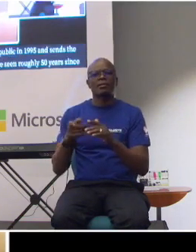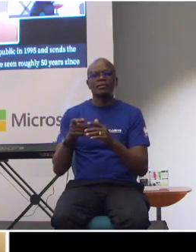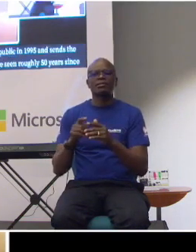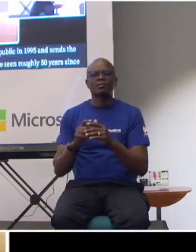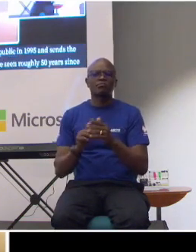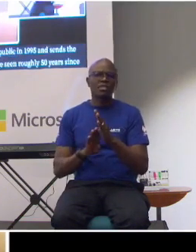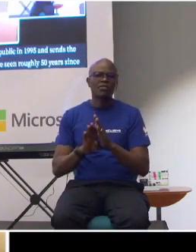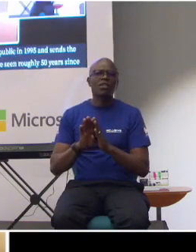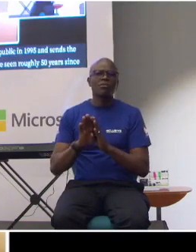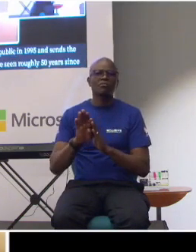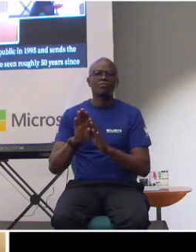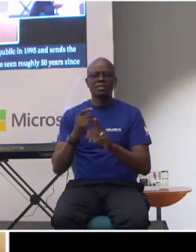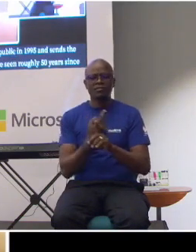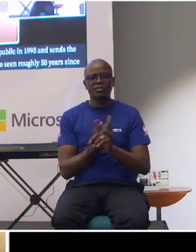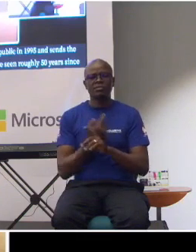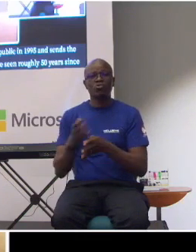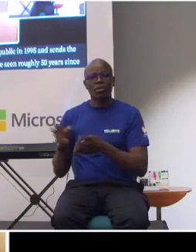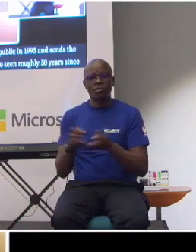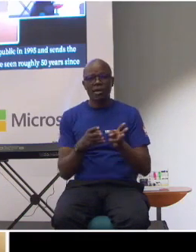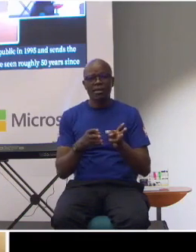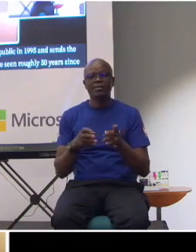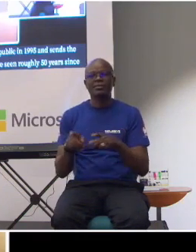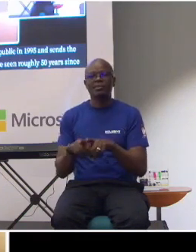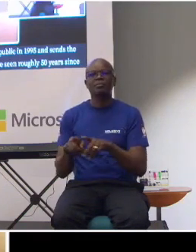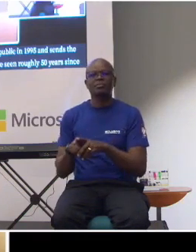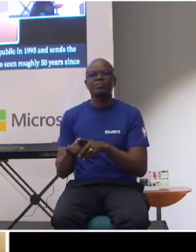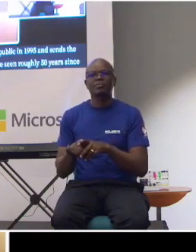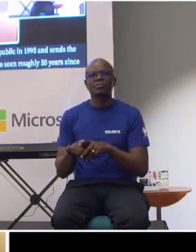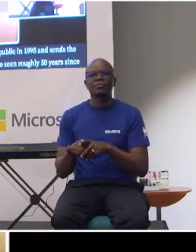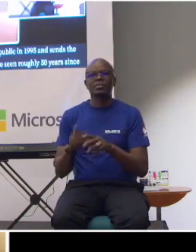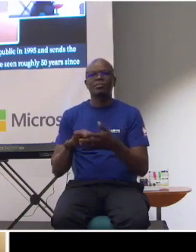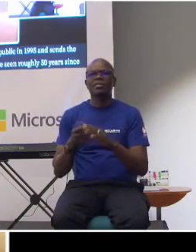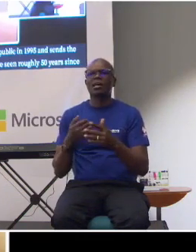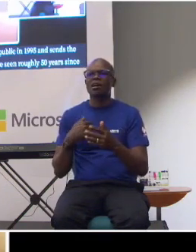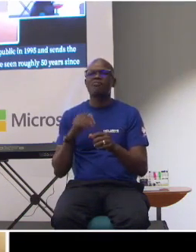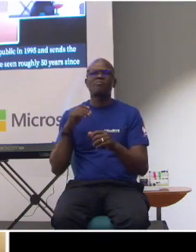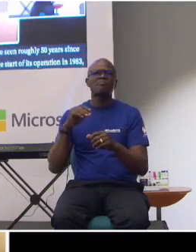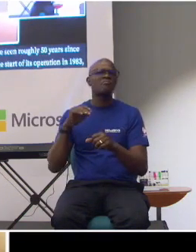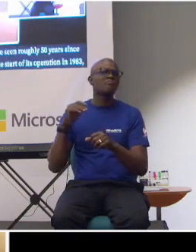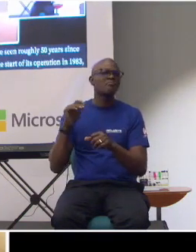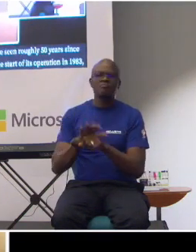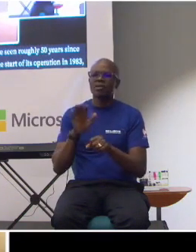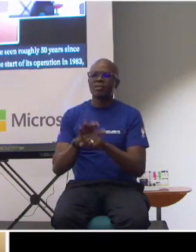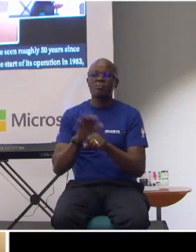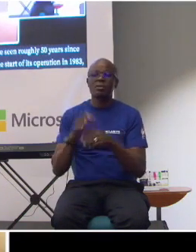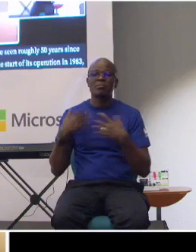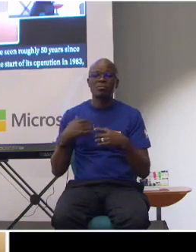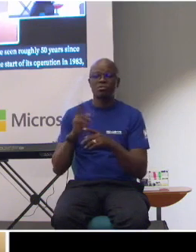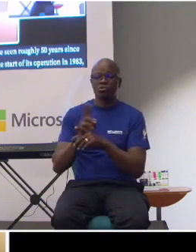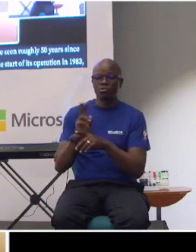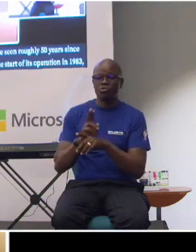It has expanded by factors of 1 million or even 10 million in various